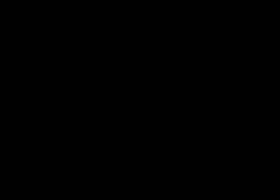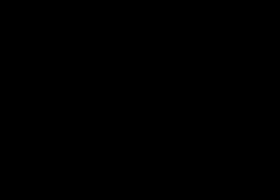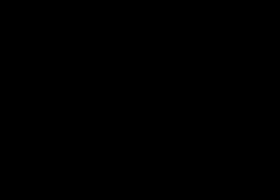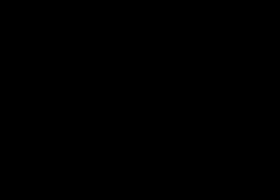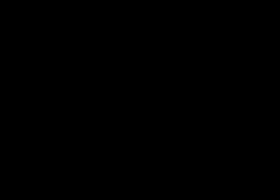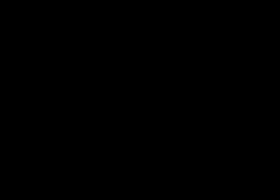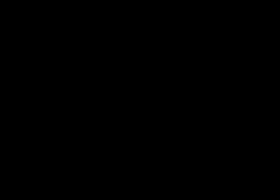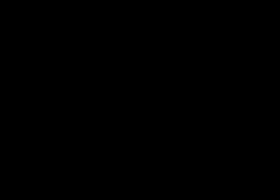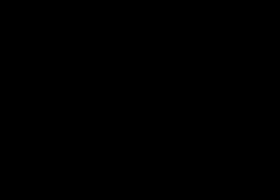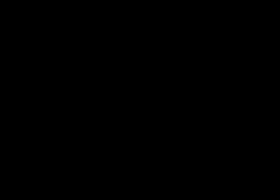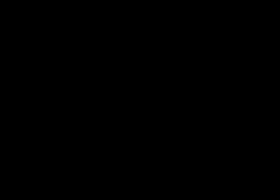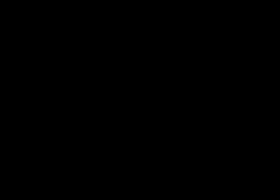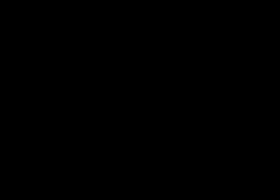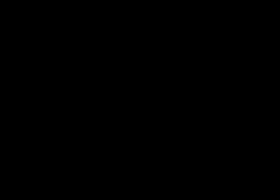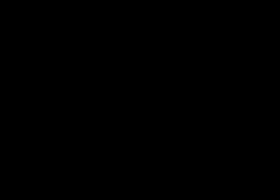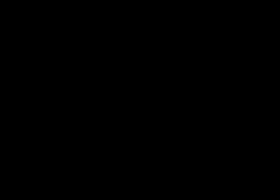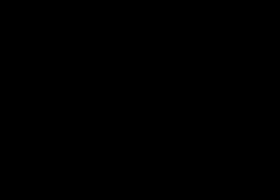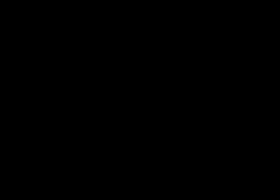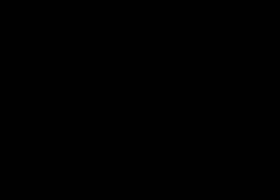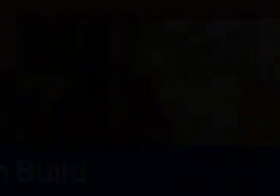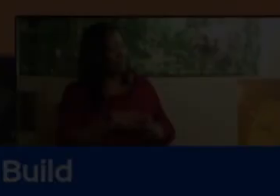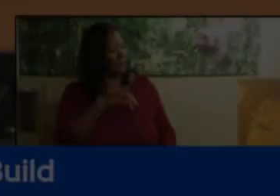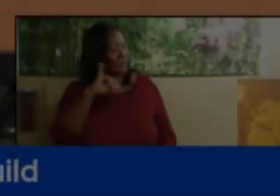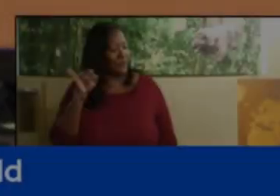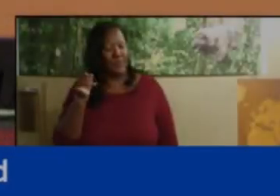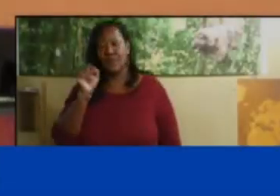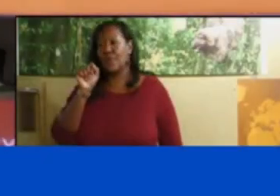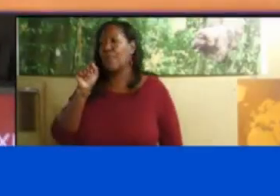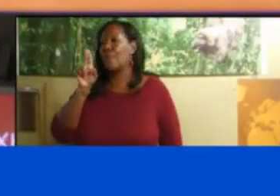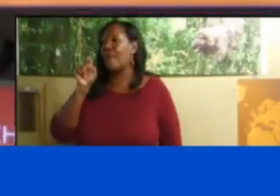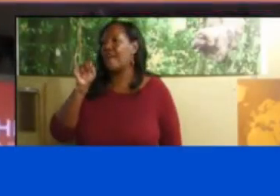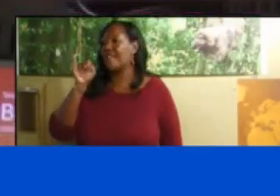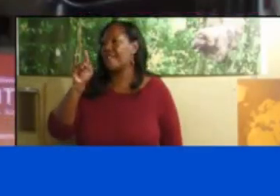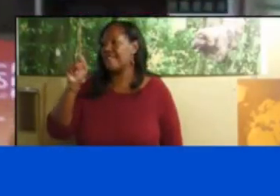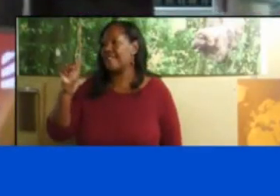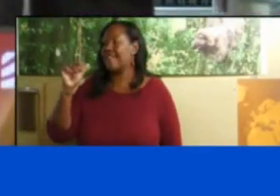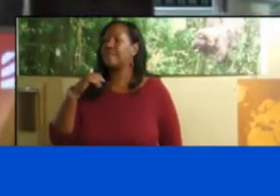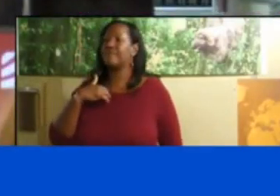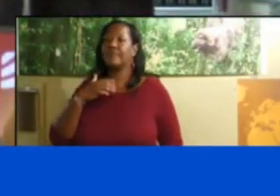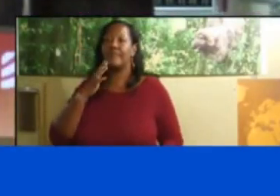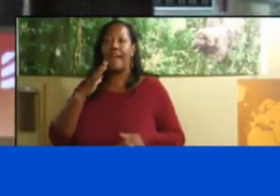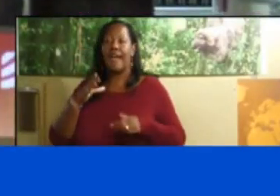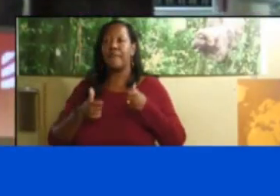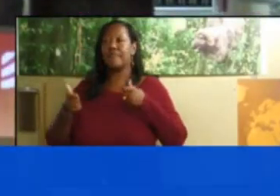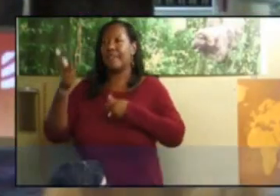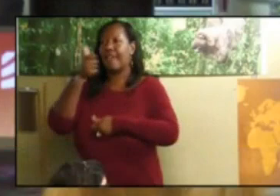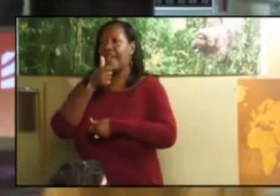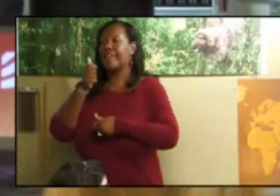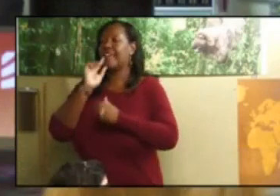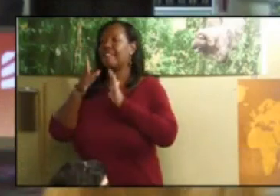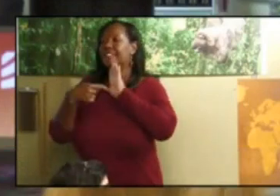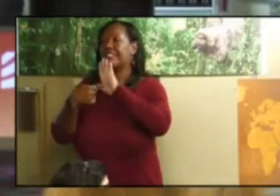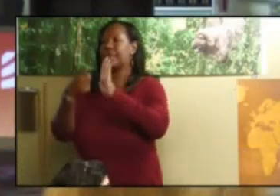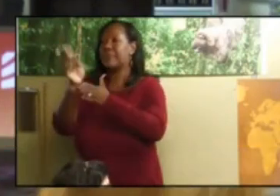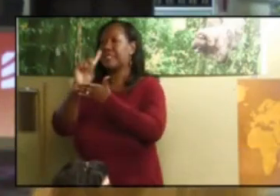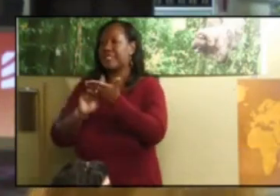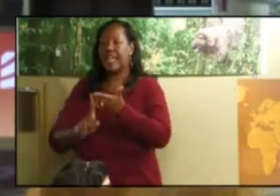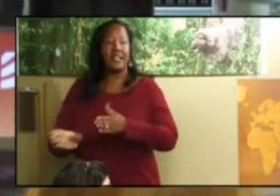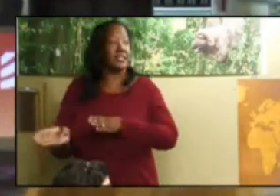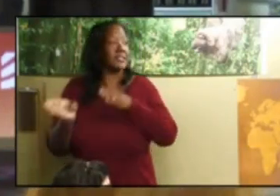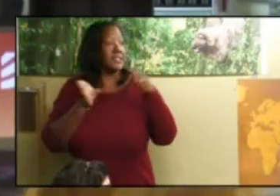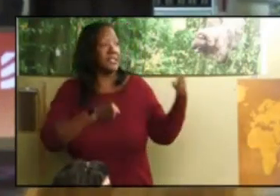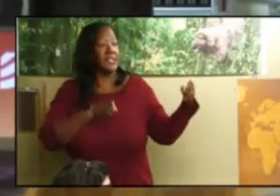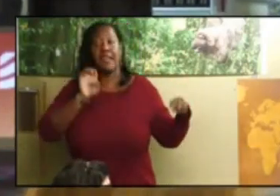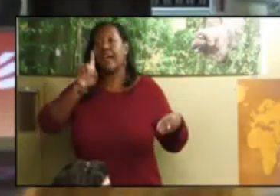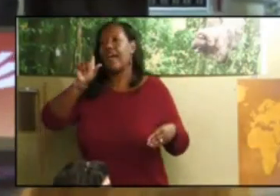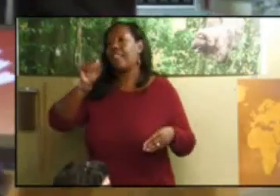Hello, I'm Juanita Witchencure, head of exhibit design for Smithsonian Exhibits. I'm Elena Saxton, a